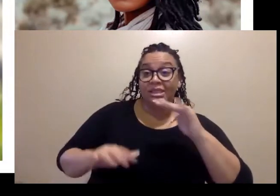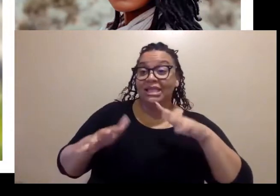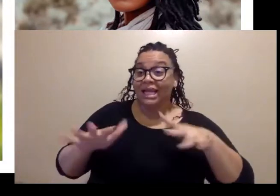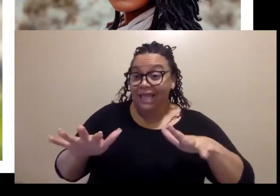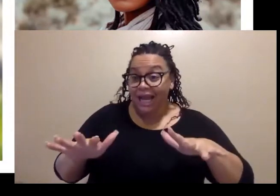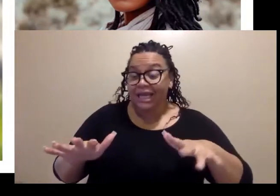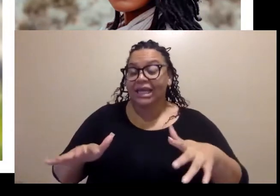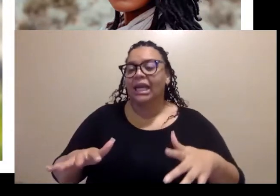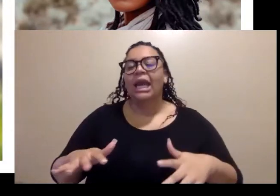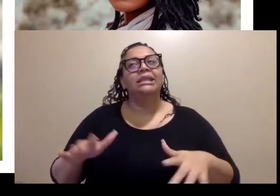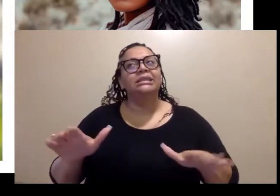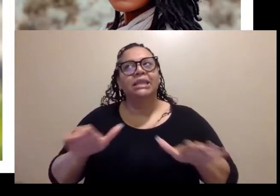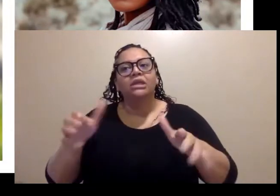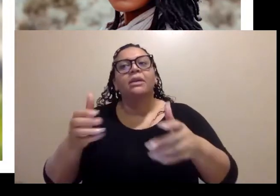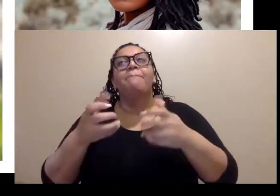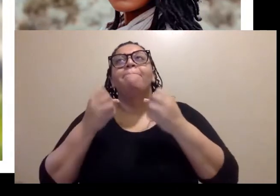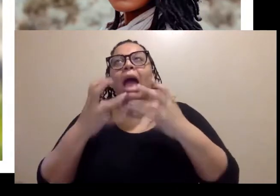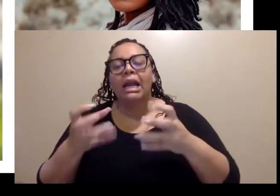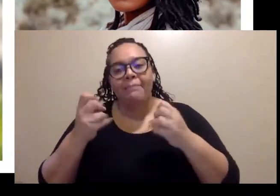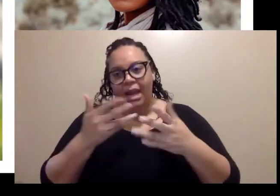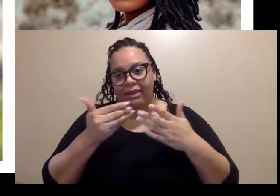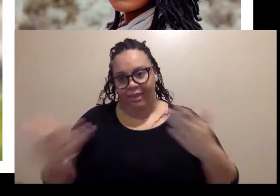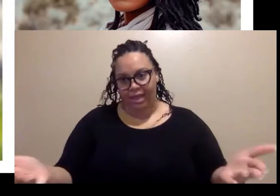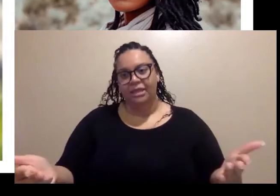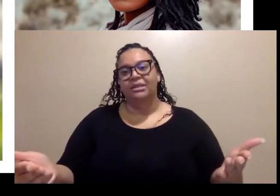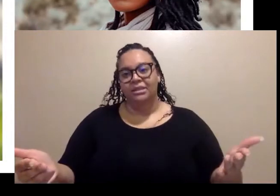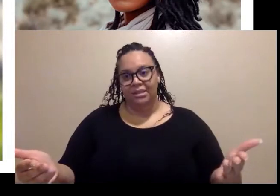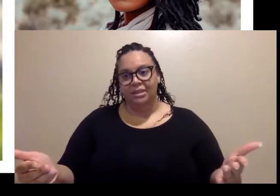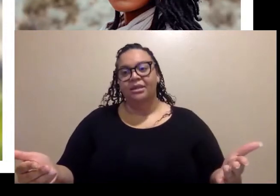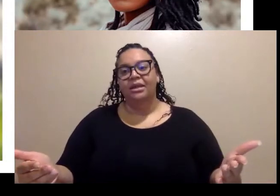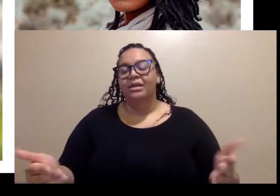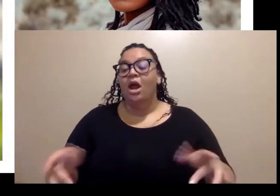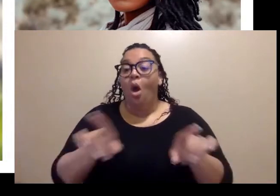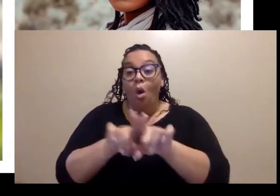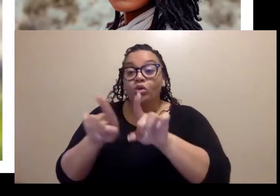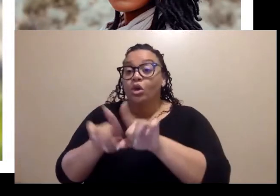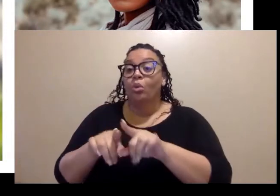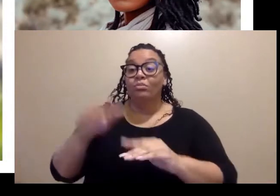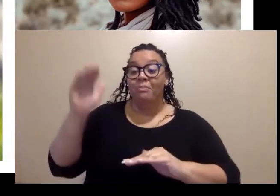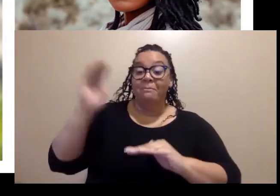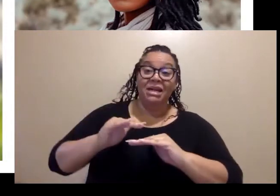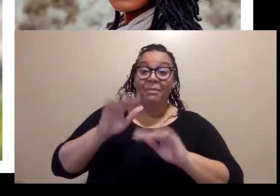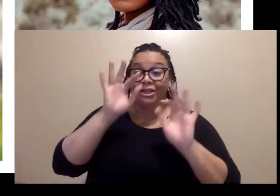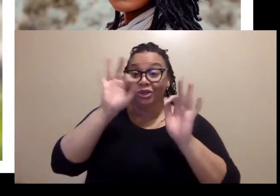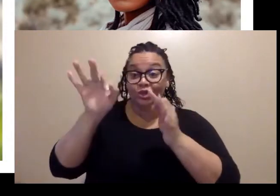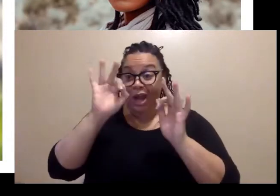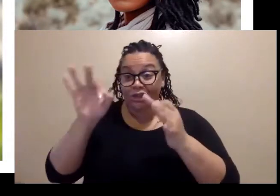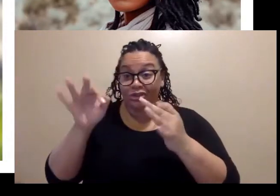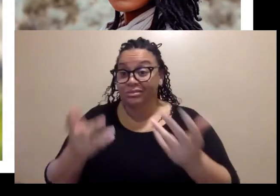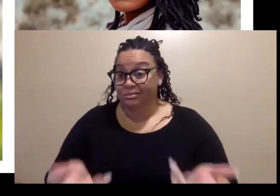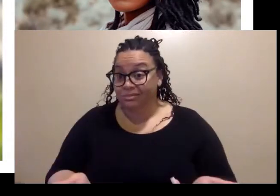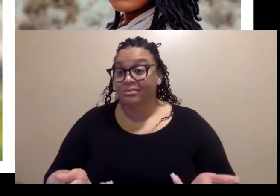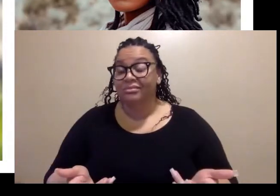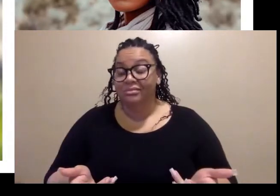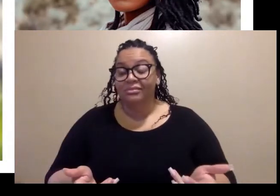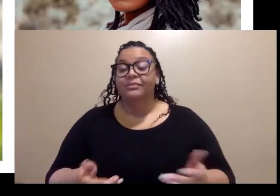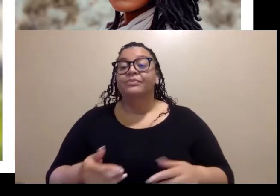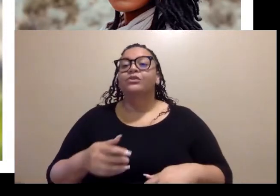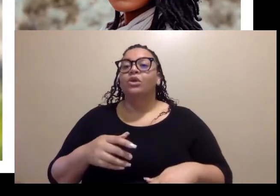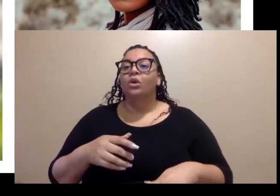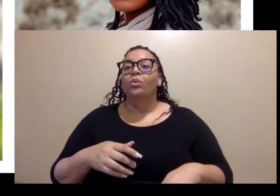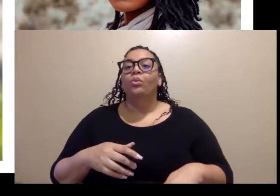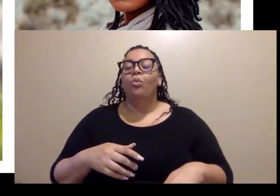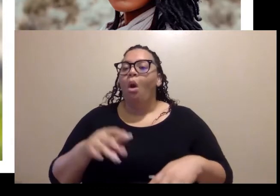It does a lot of things in being outdoor and in nature, and also to the distraction, minimizing the distraction. Your attention span actually